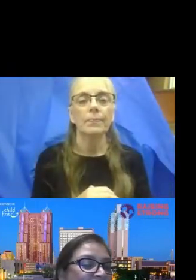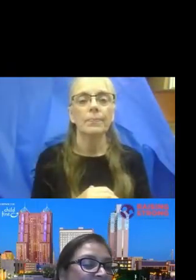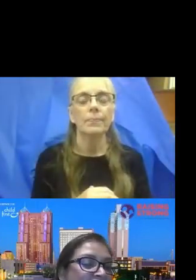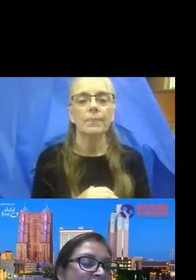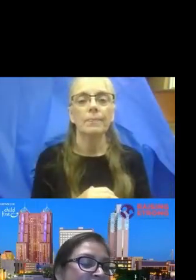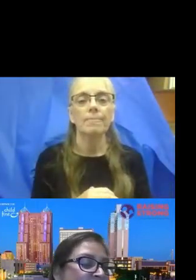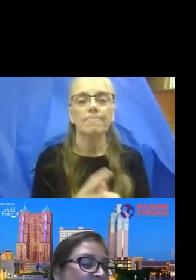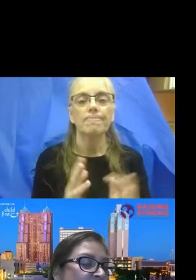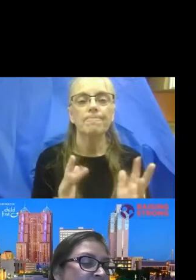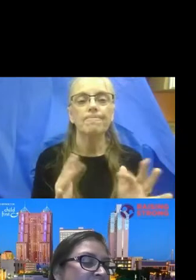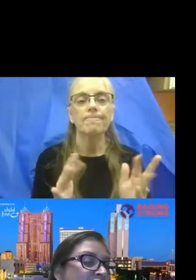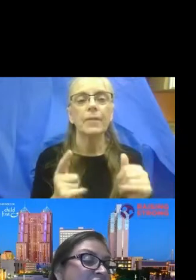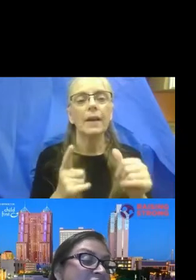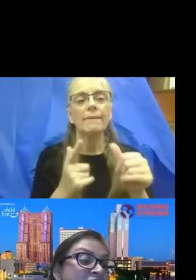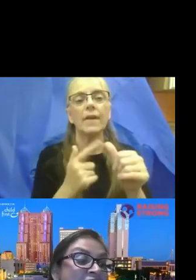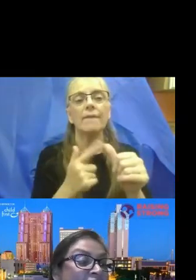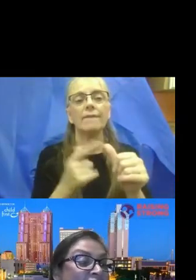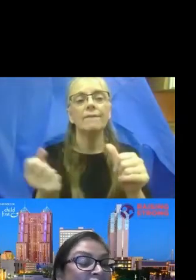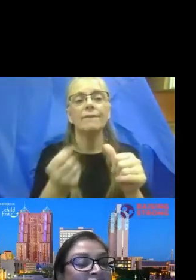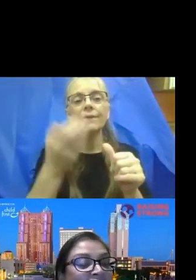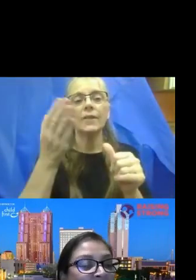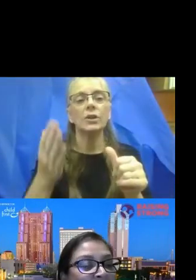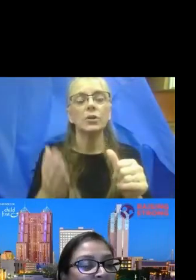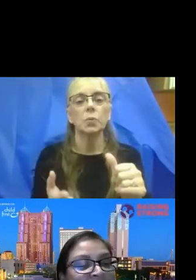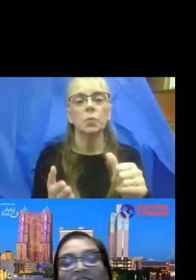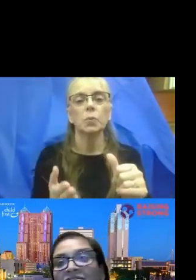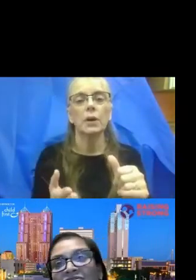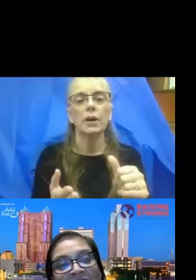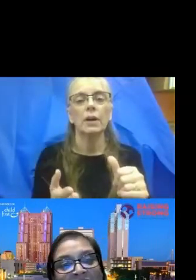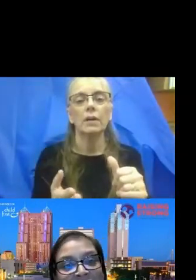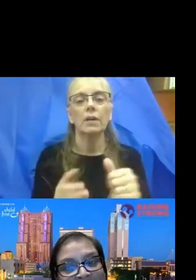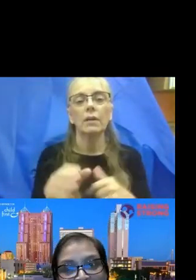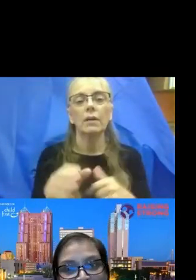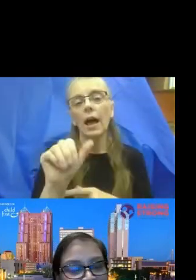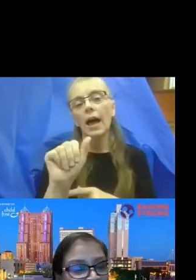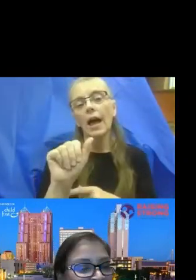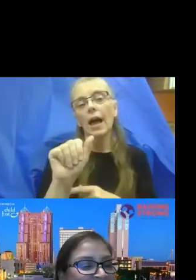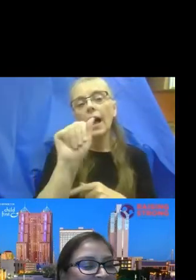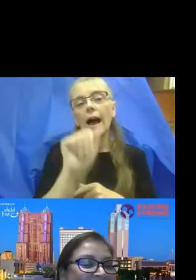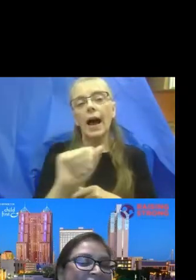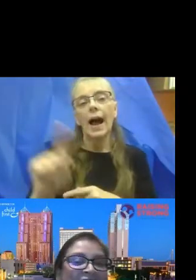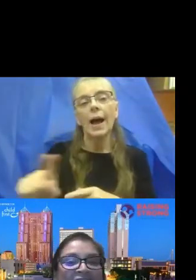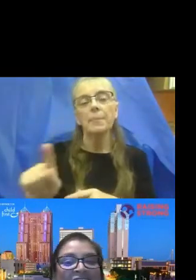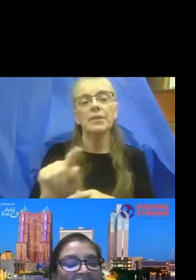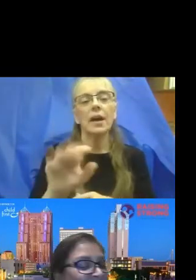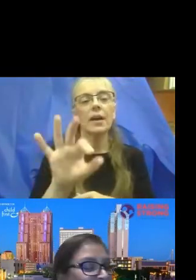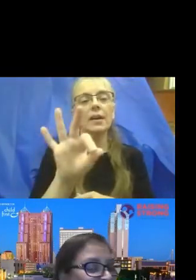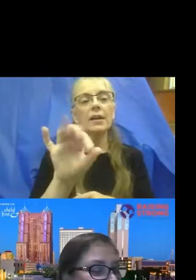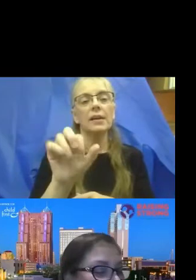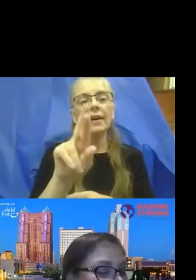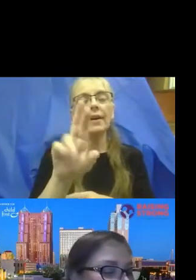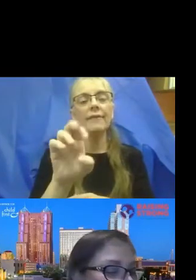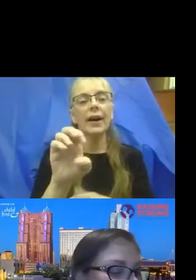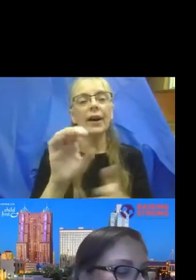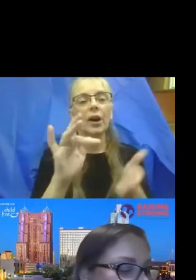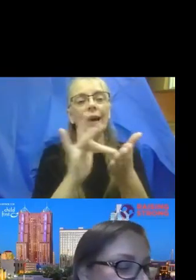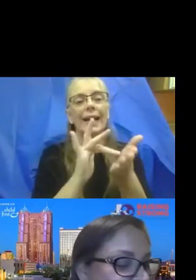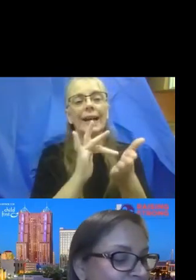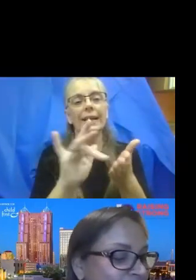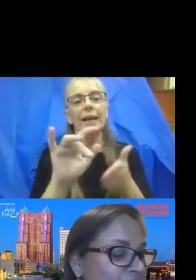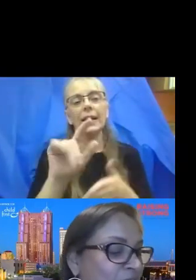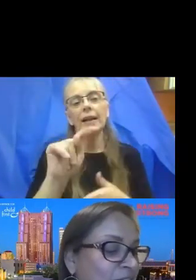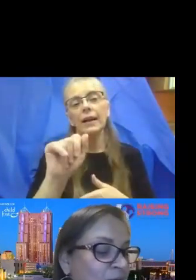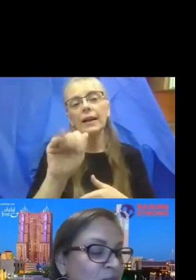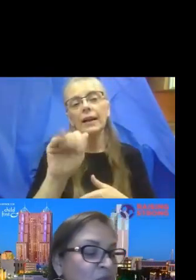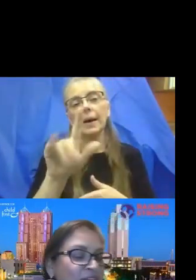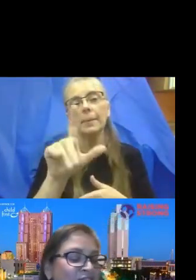the first winner is of an Amazon Fire tablet. That would be, let's